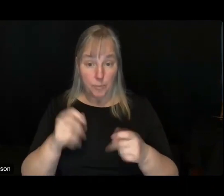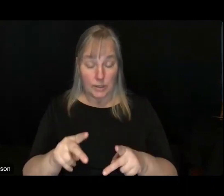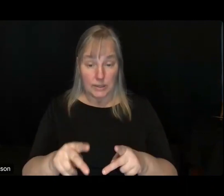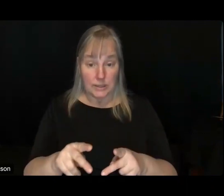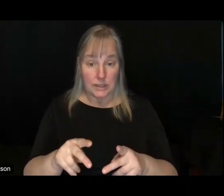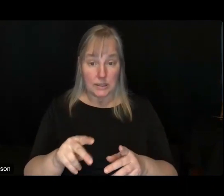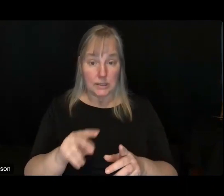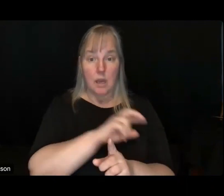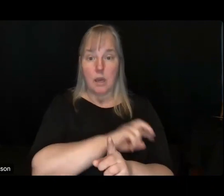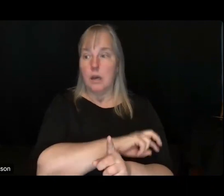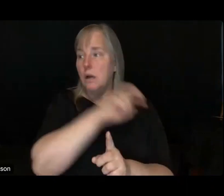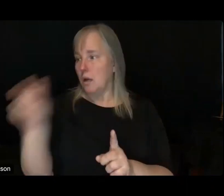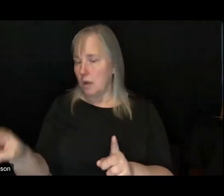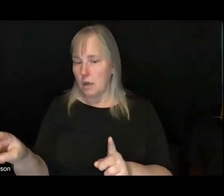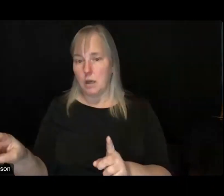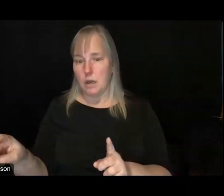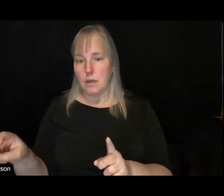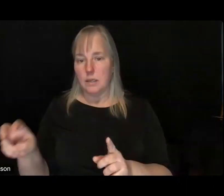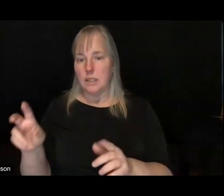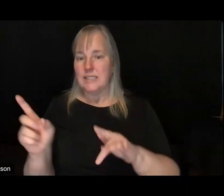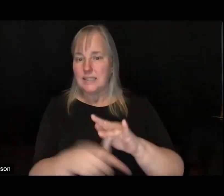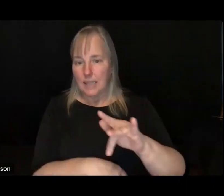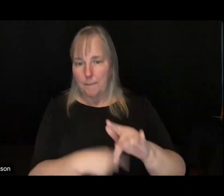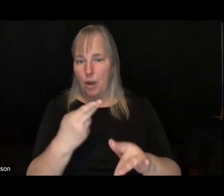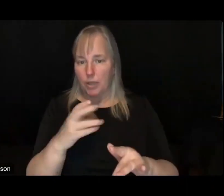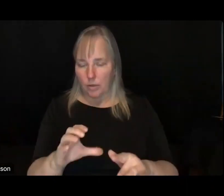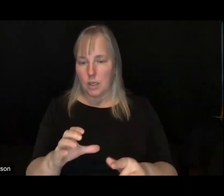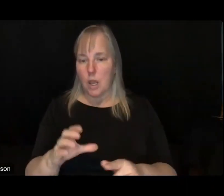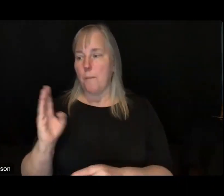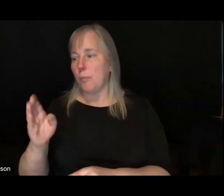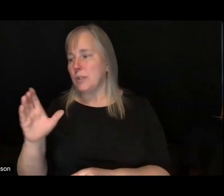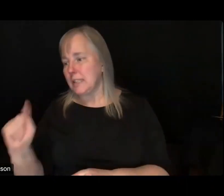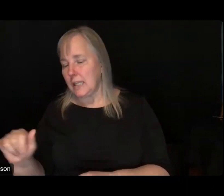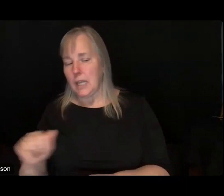County. They go Baltimore City, then they go Prince George's County, and then maybe they go to